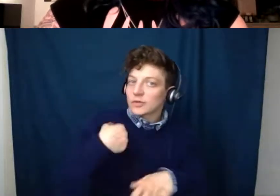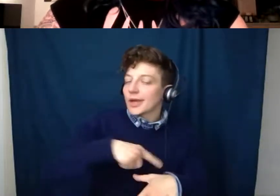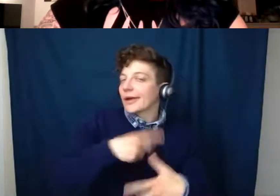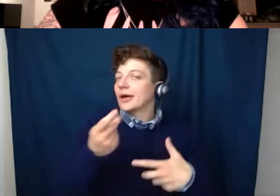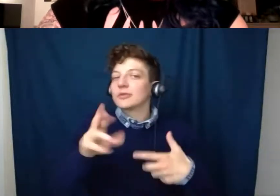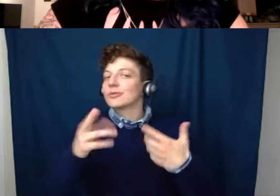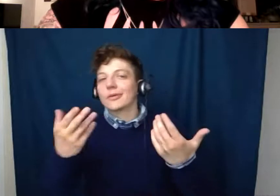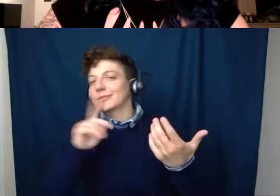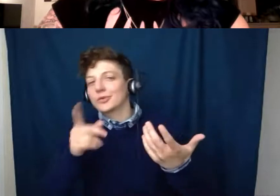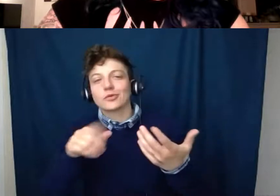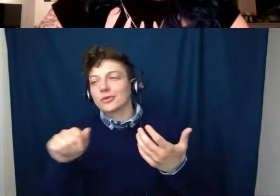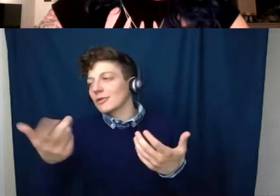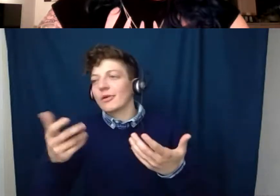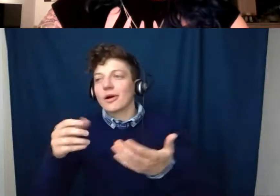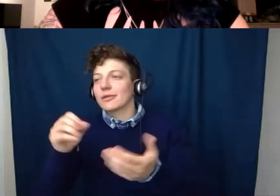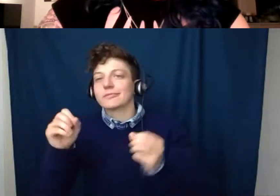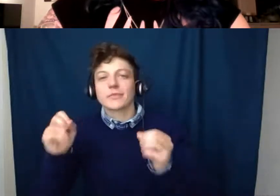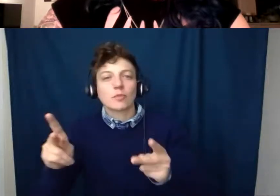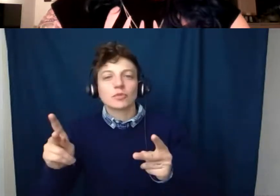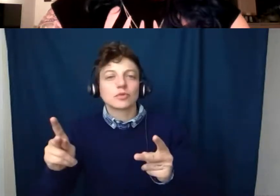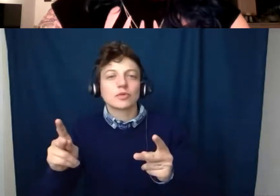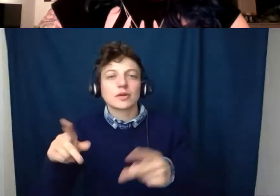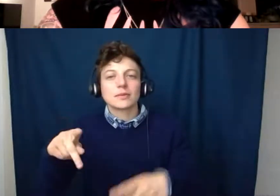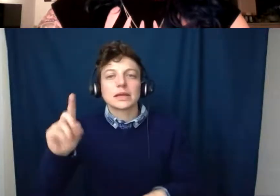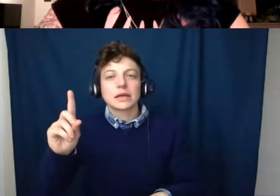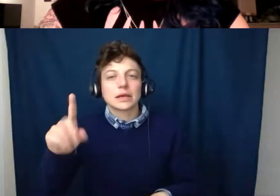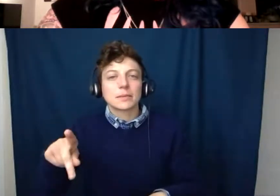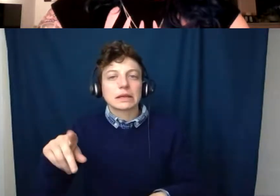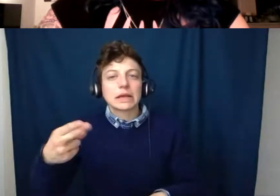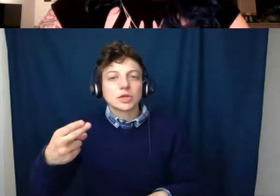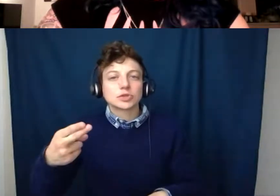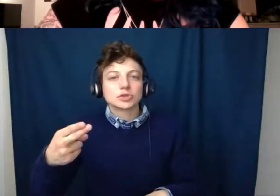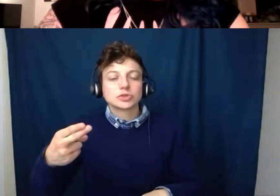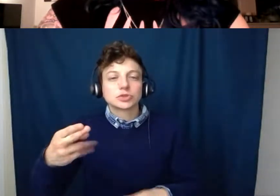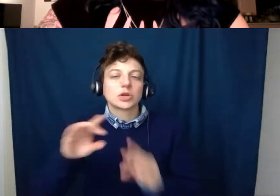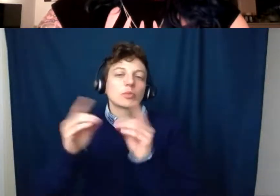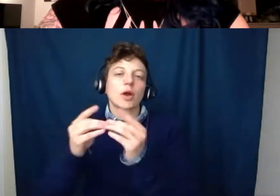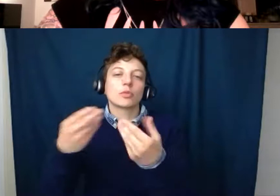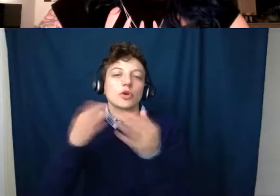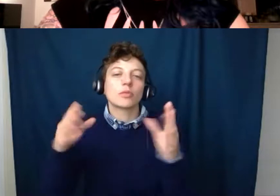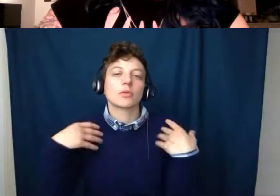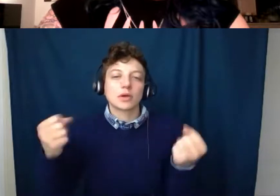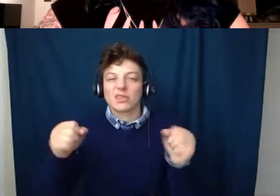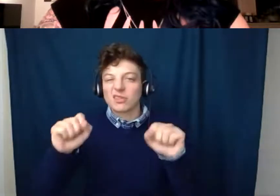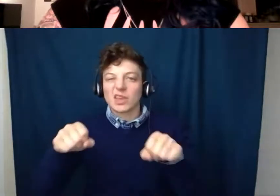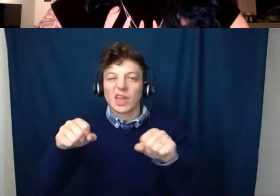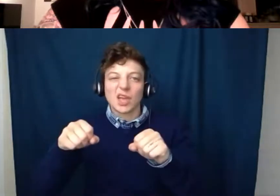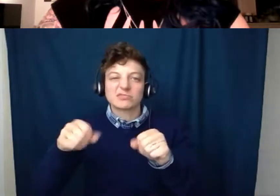are opportunities through PDPH, the Department of Public Health as well, for maybe getting some of those supplies to